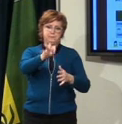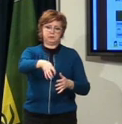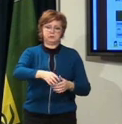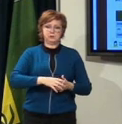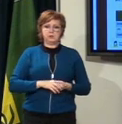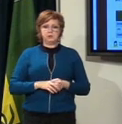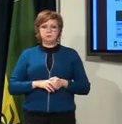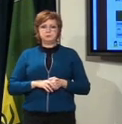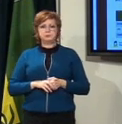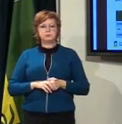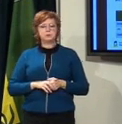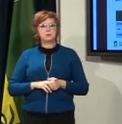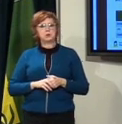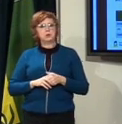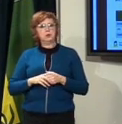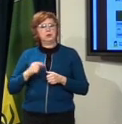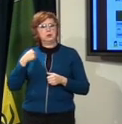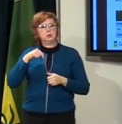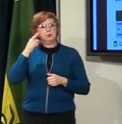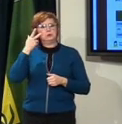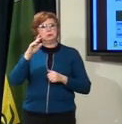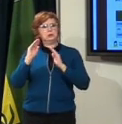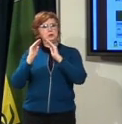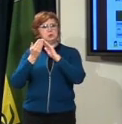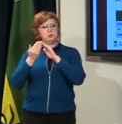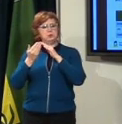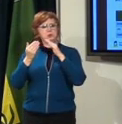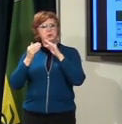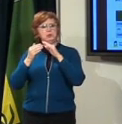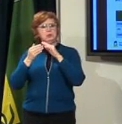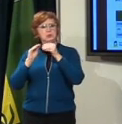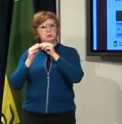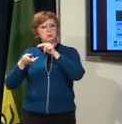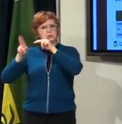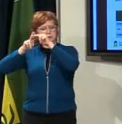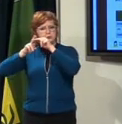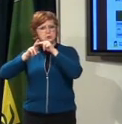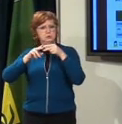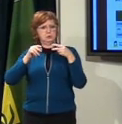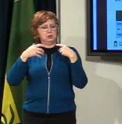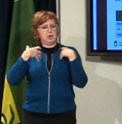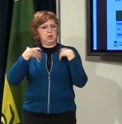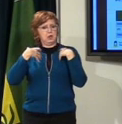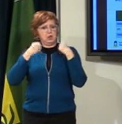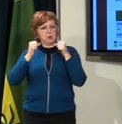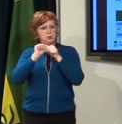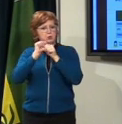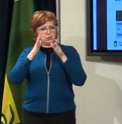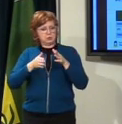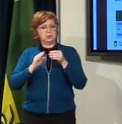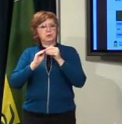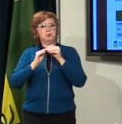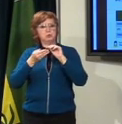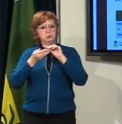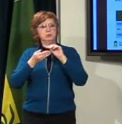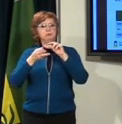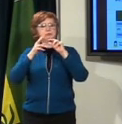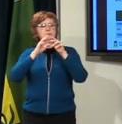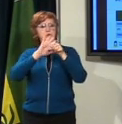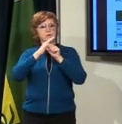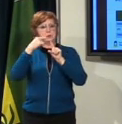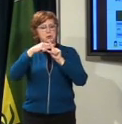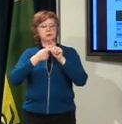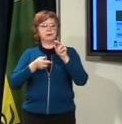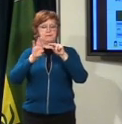exposures, we see the devastation that cases amongst healthcare workers can cause on our services and cause major